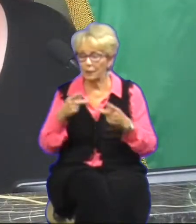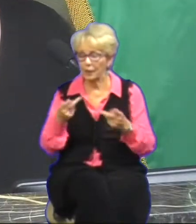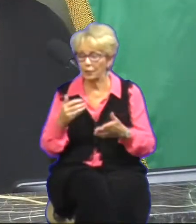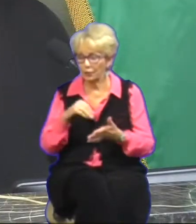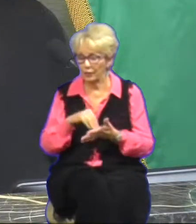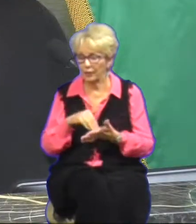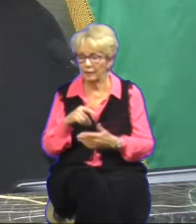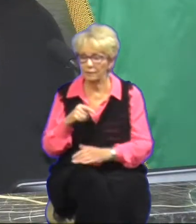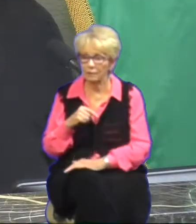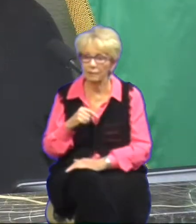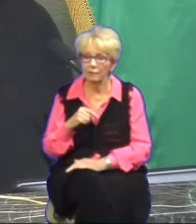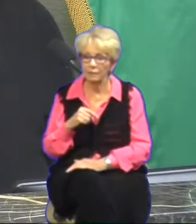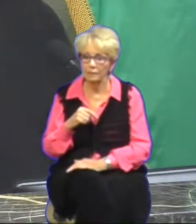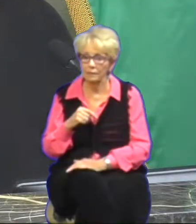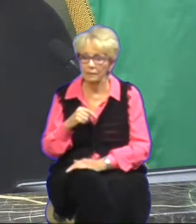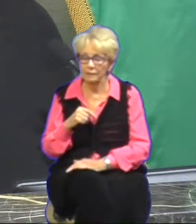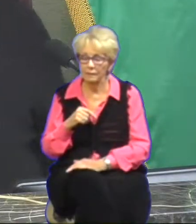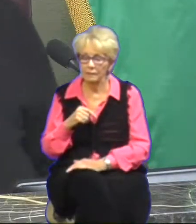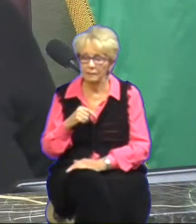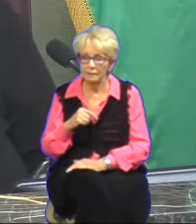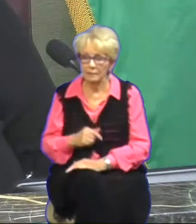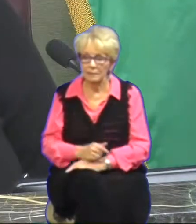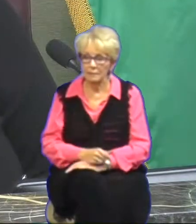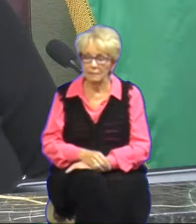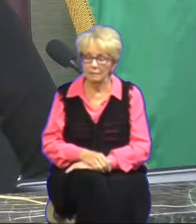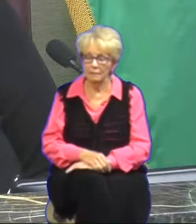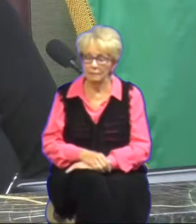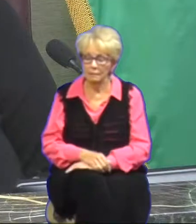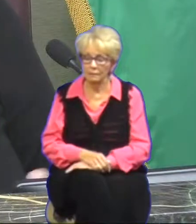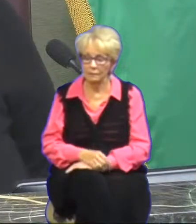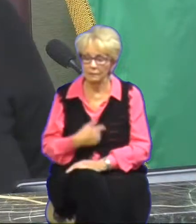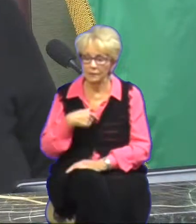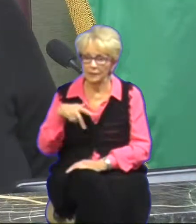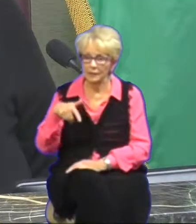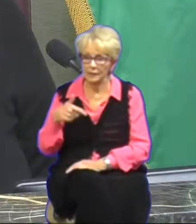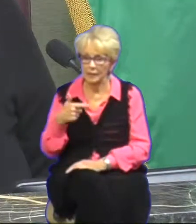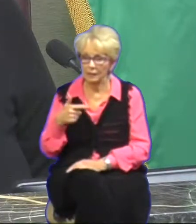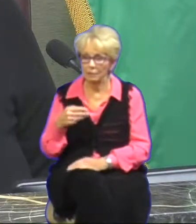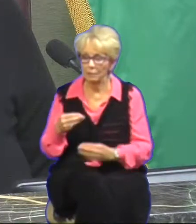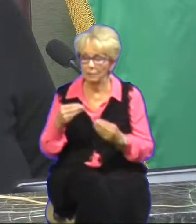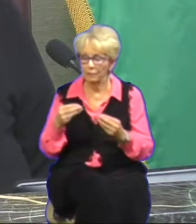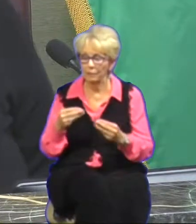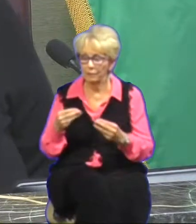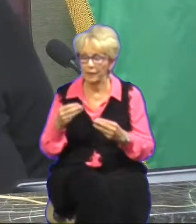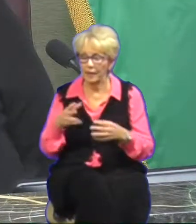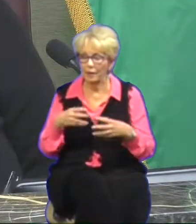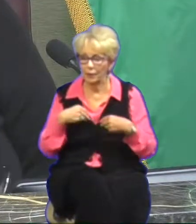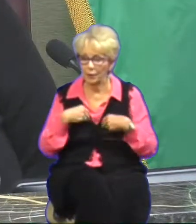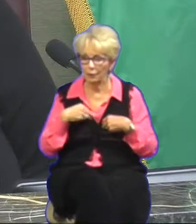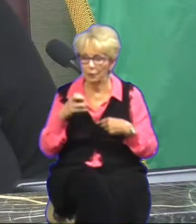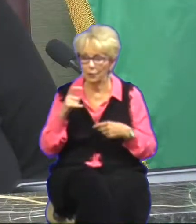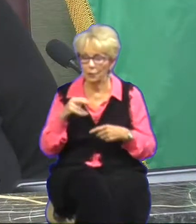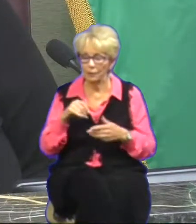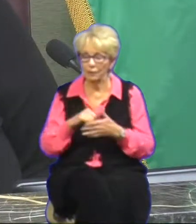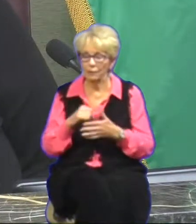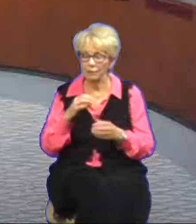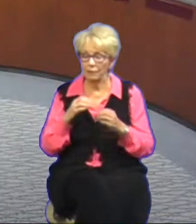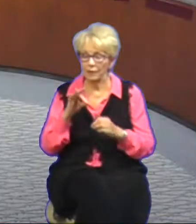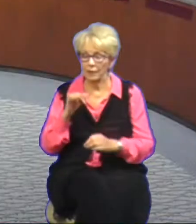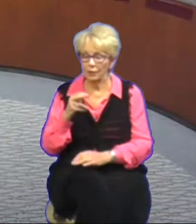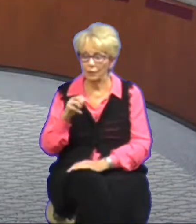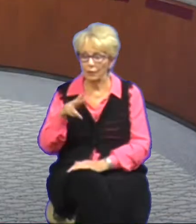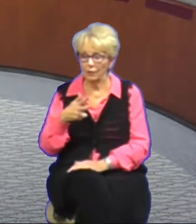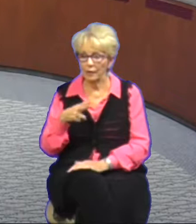Now we may proceed. Mm-hmm. So I have a second motion. Motion to adopt a resolution fixing